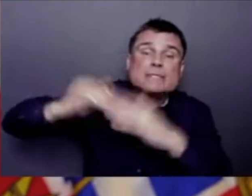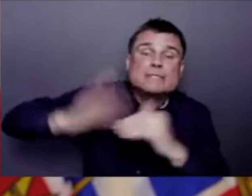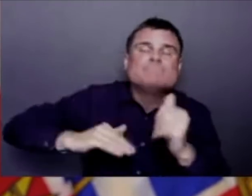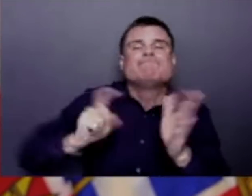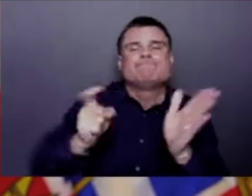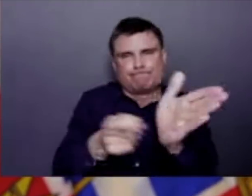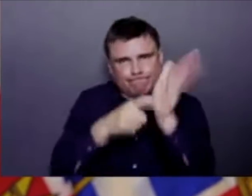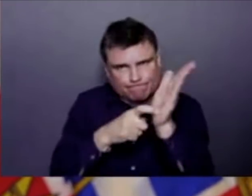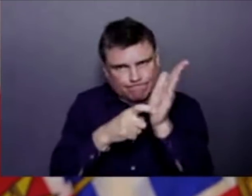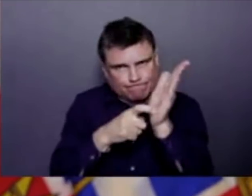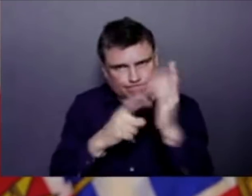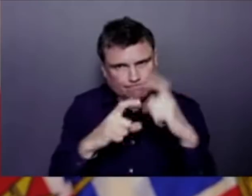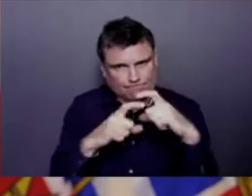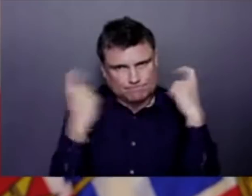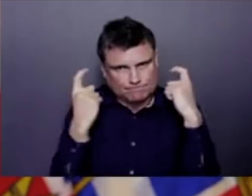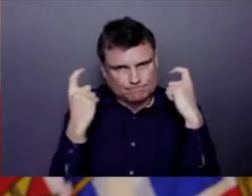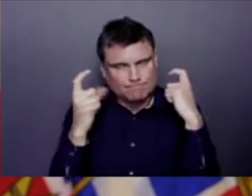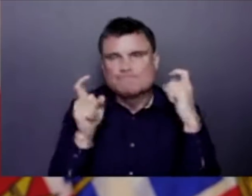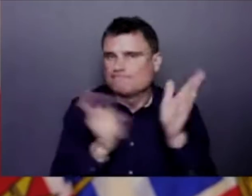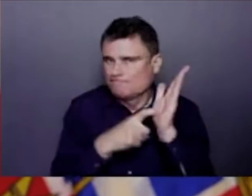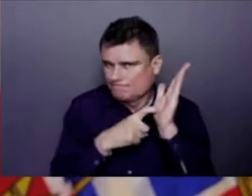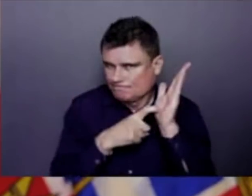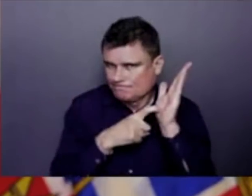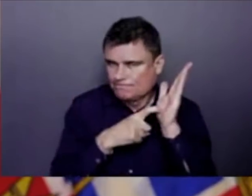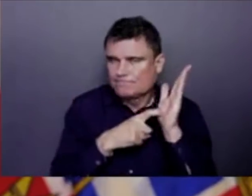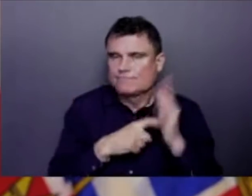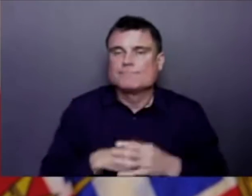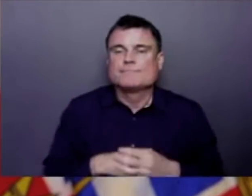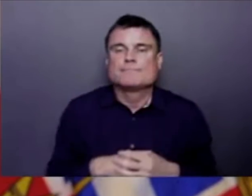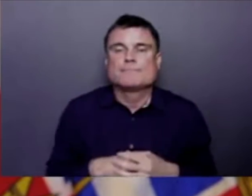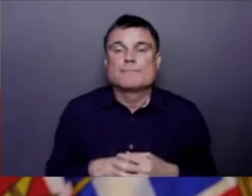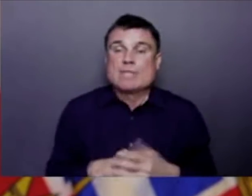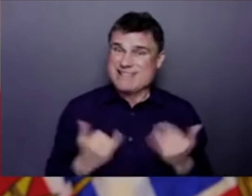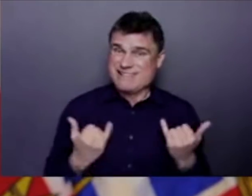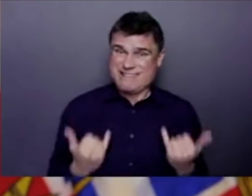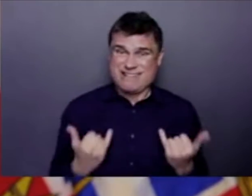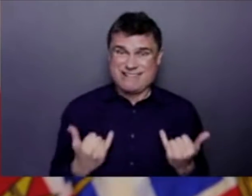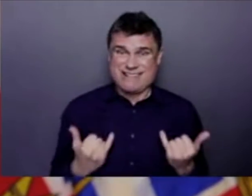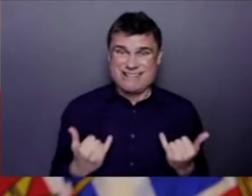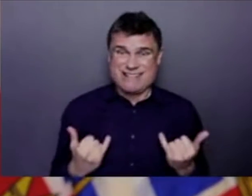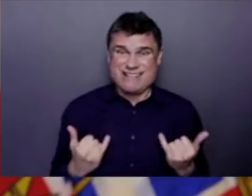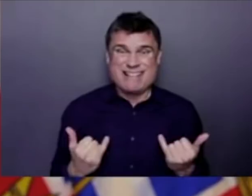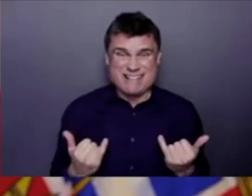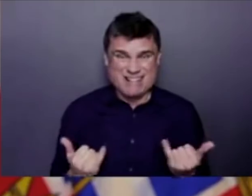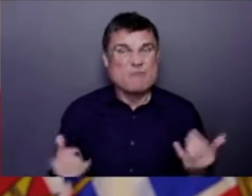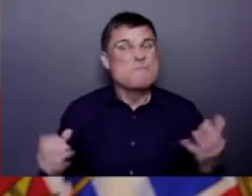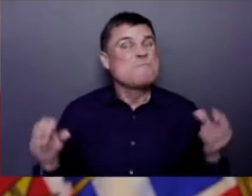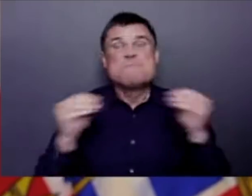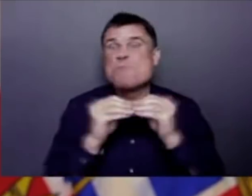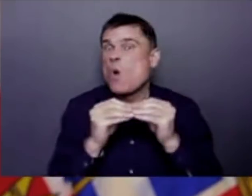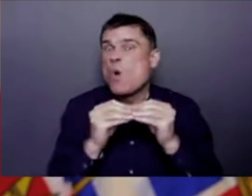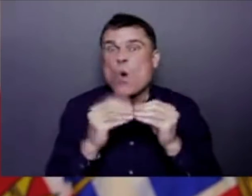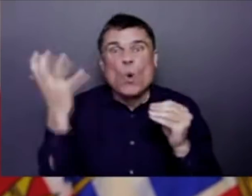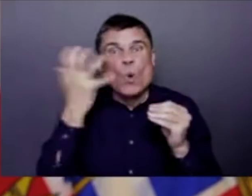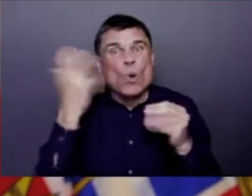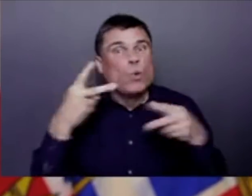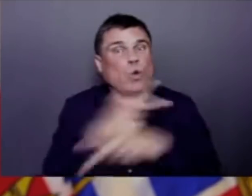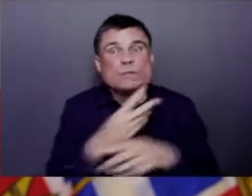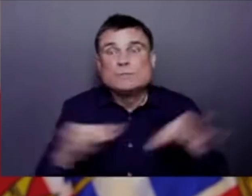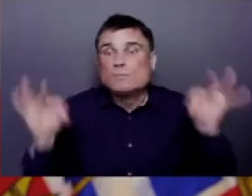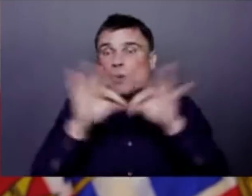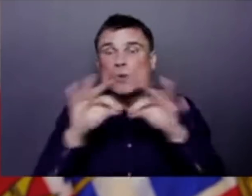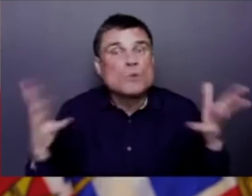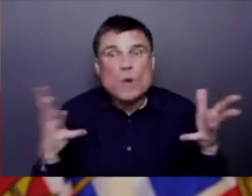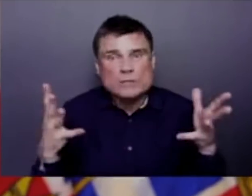transmission of all COVID, but now particularly this variant as well. It is also essential